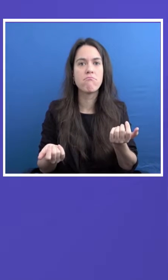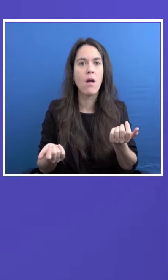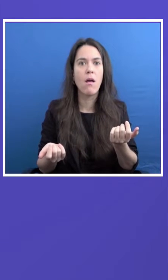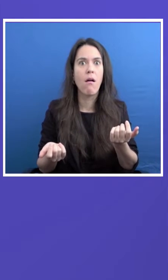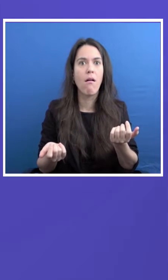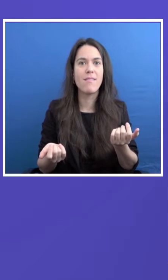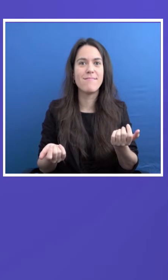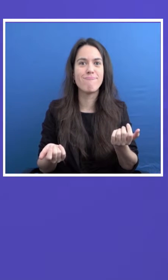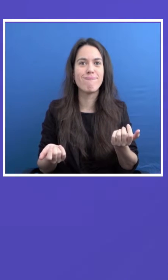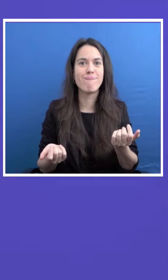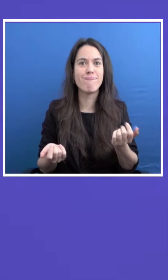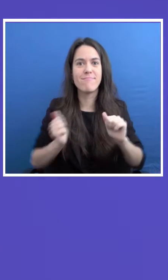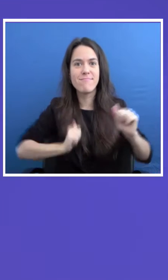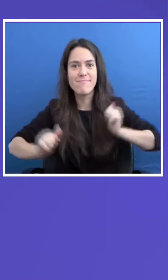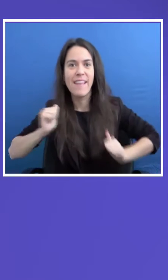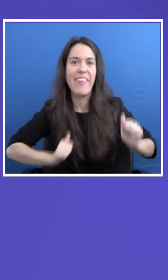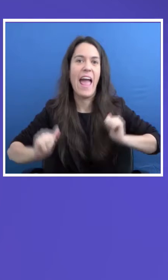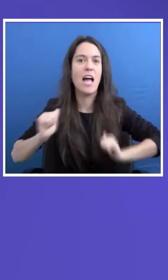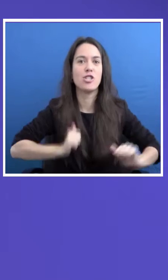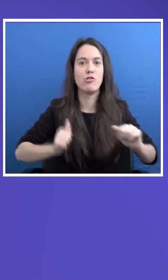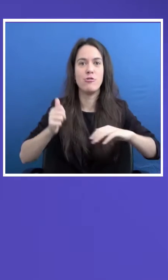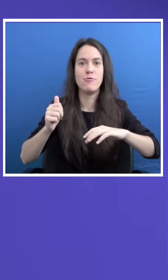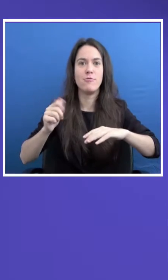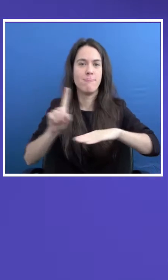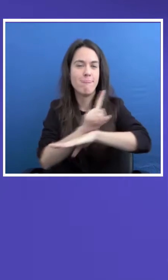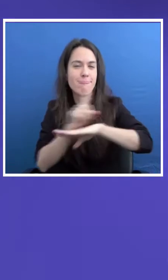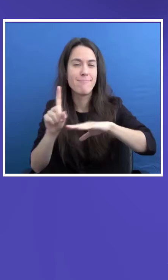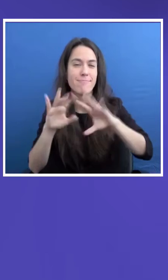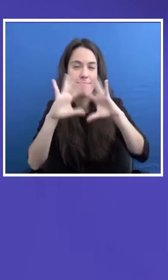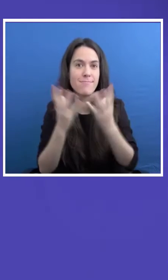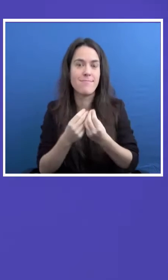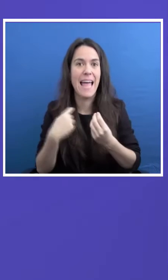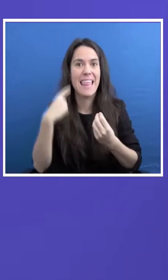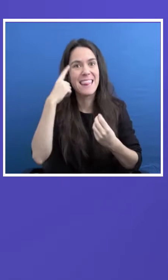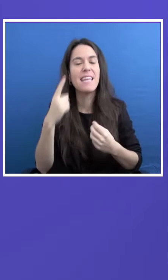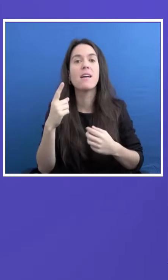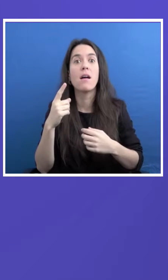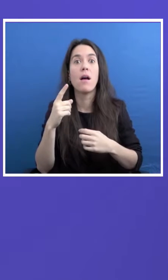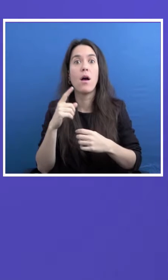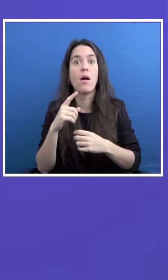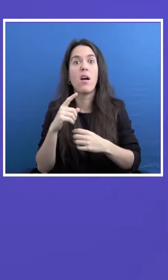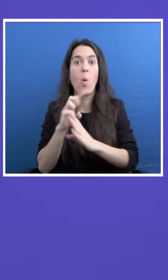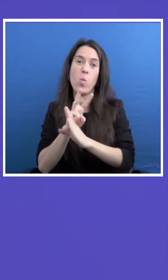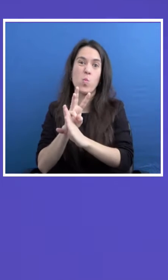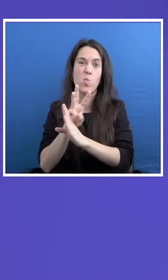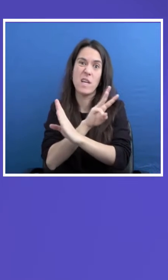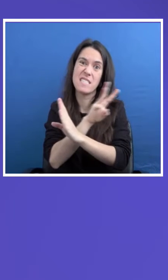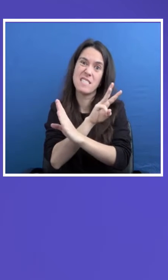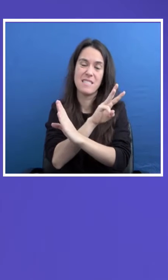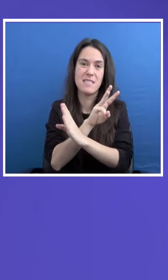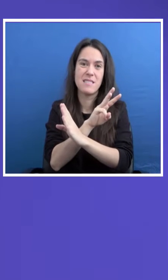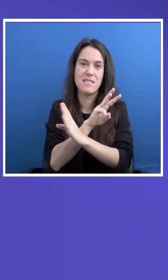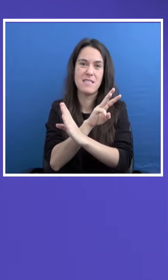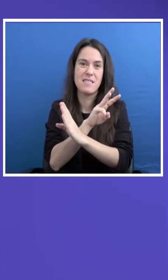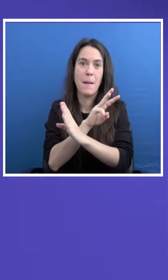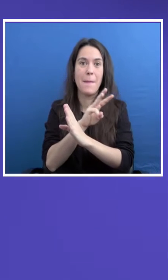soap operas and movies, the Western media. We know that nowadays the